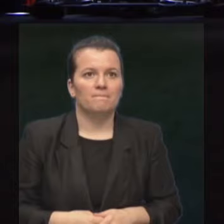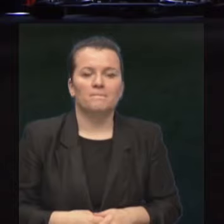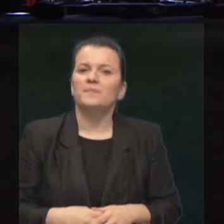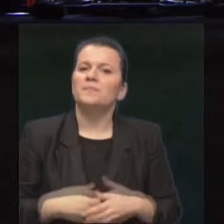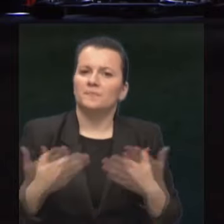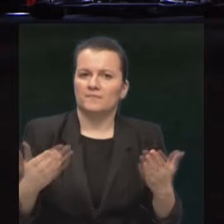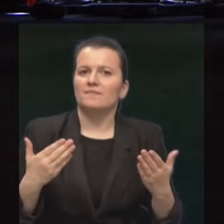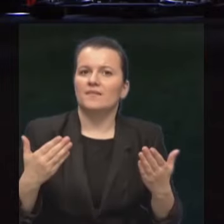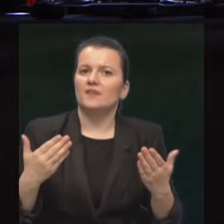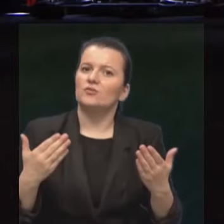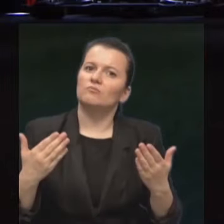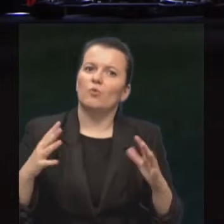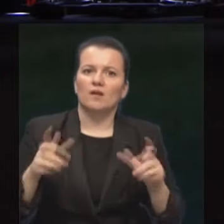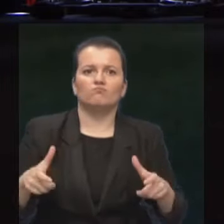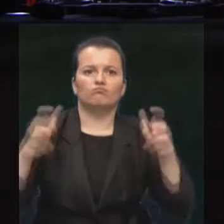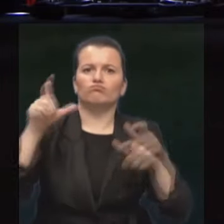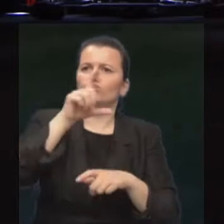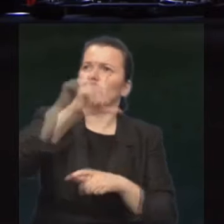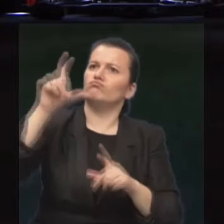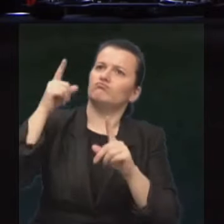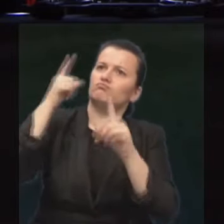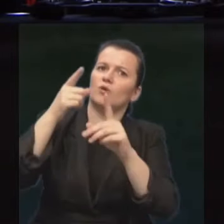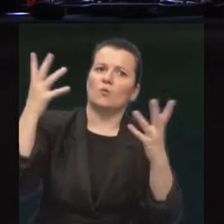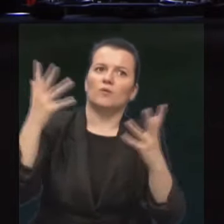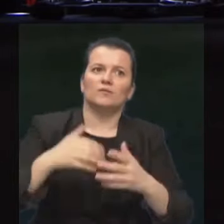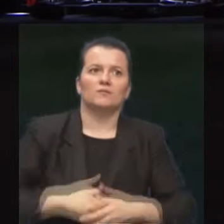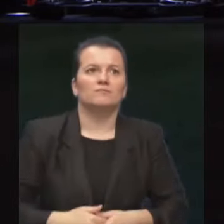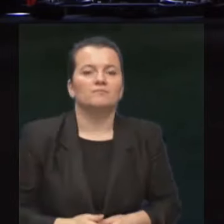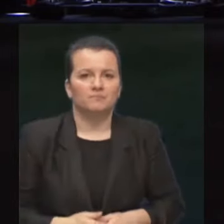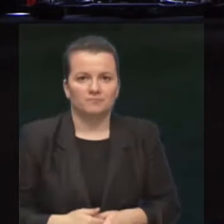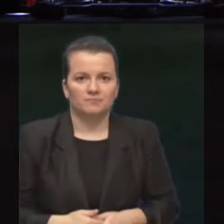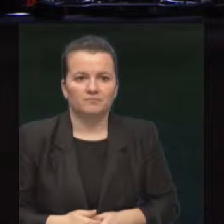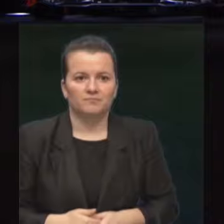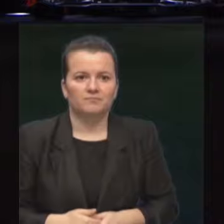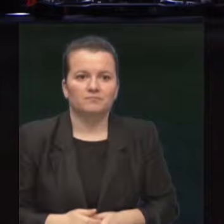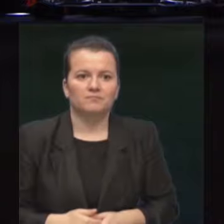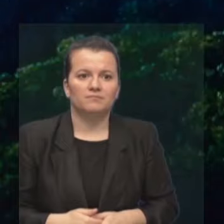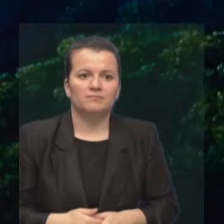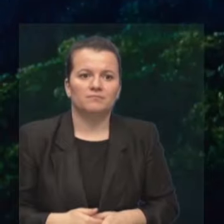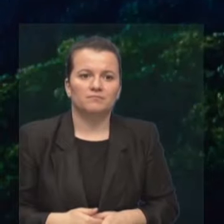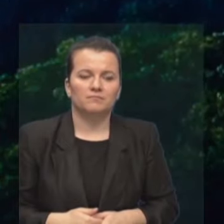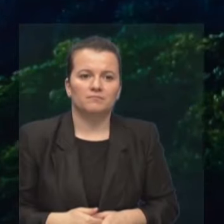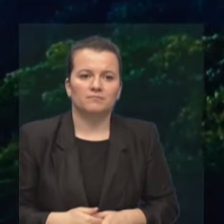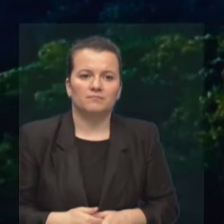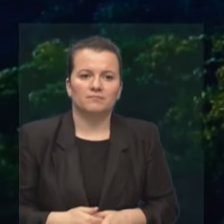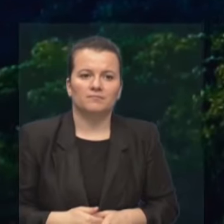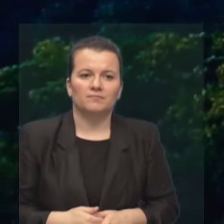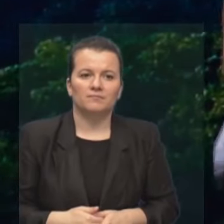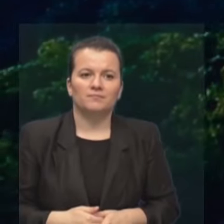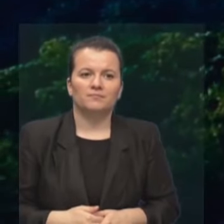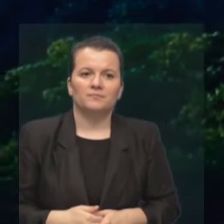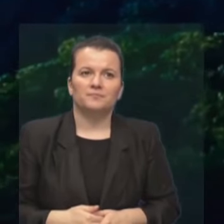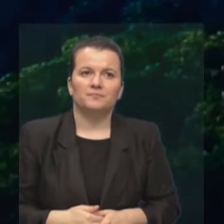attached. Freedom, the symbol of our French Republic and a fundamental aspiration, which can